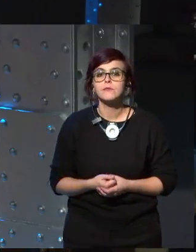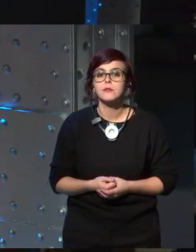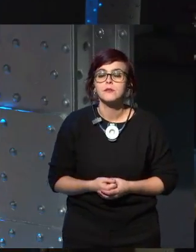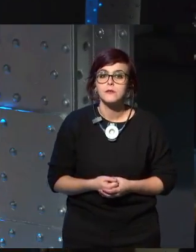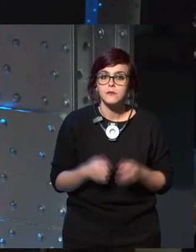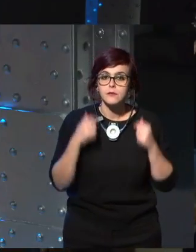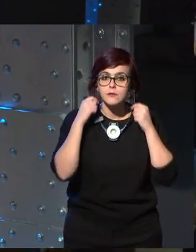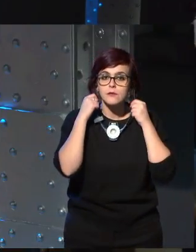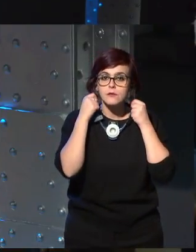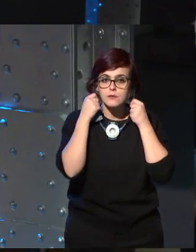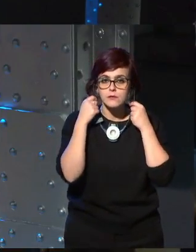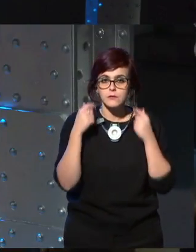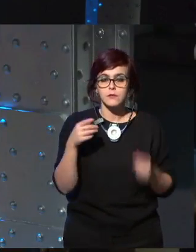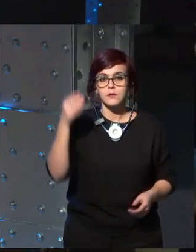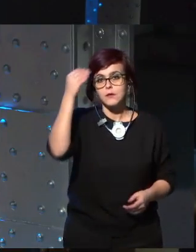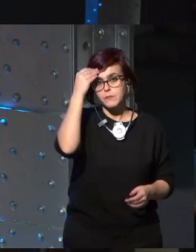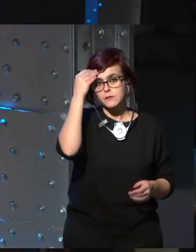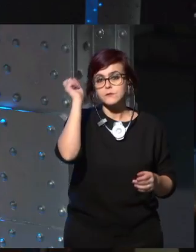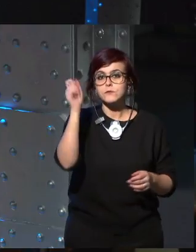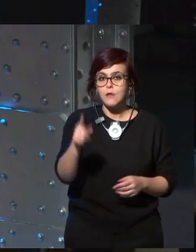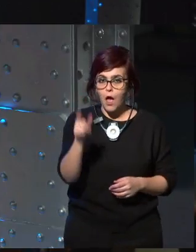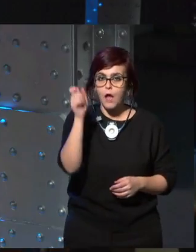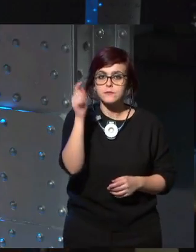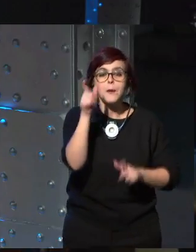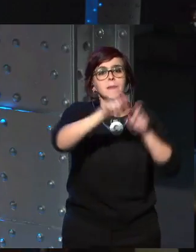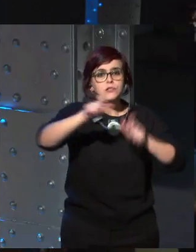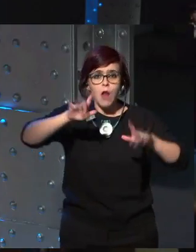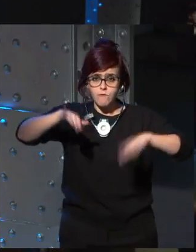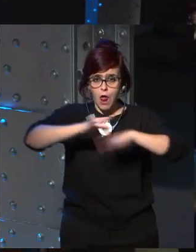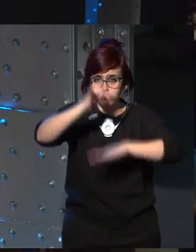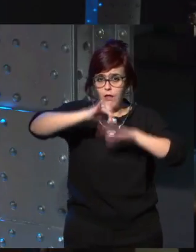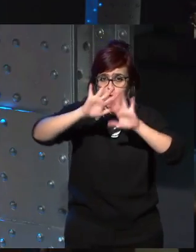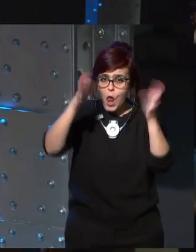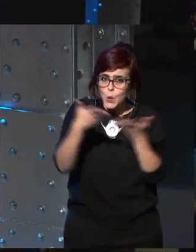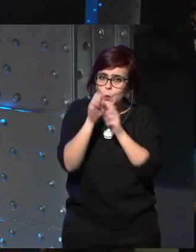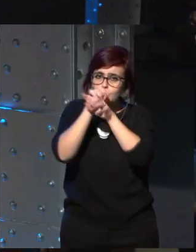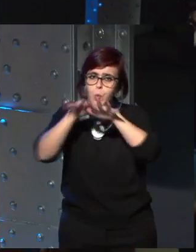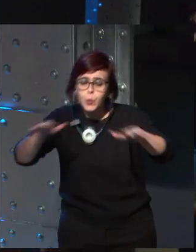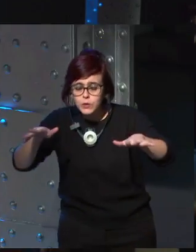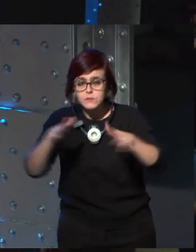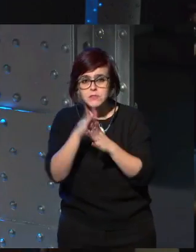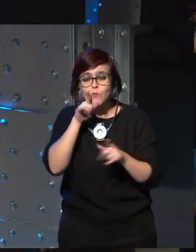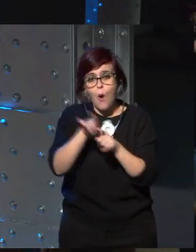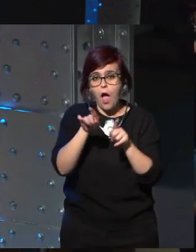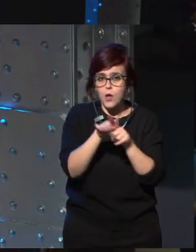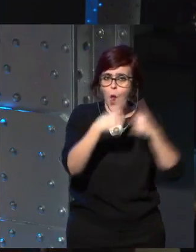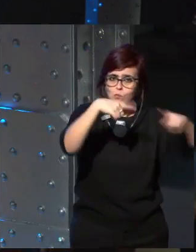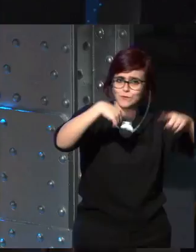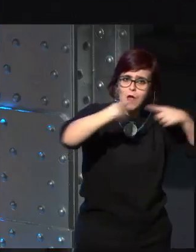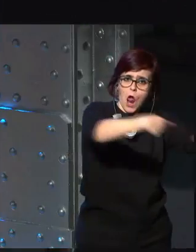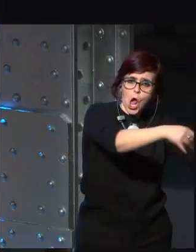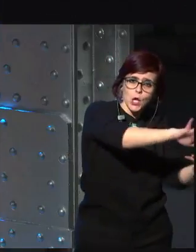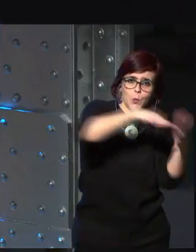people digitizing stuff, and yeah, I mean that's obviously one of the good things about digitizing is that space really isn't an issue because computer